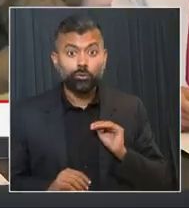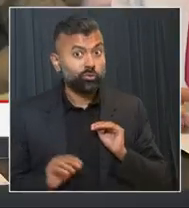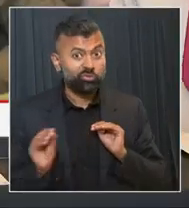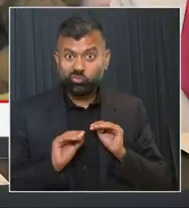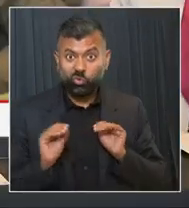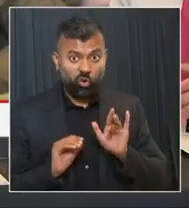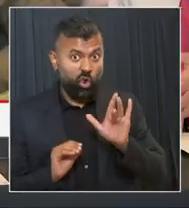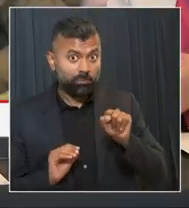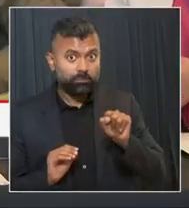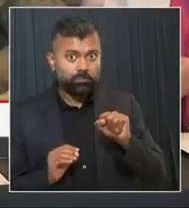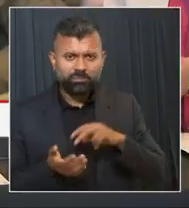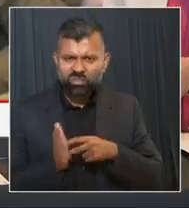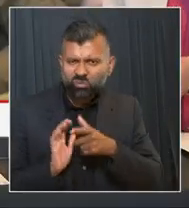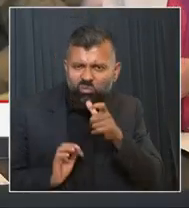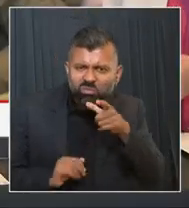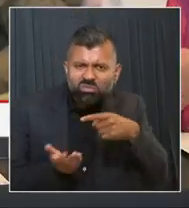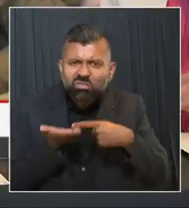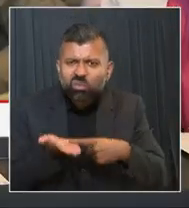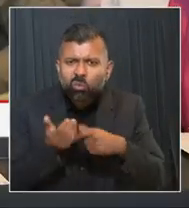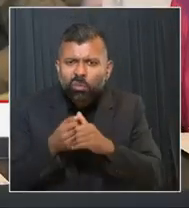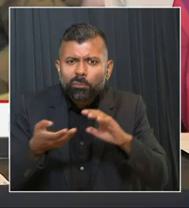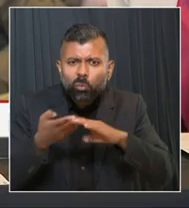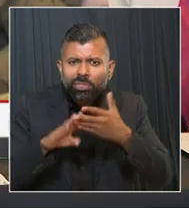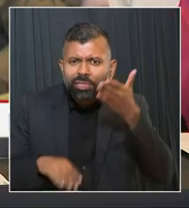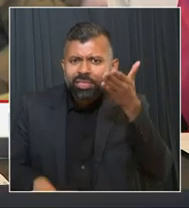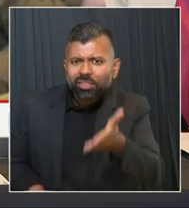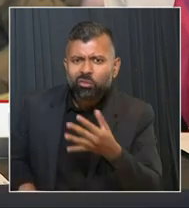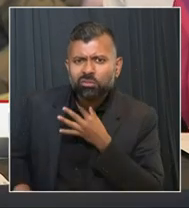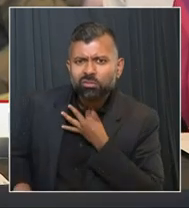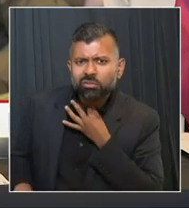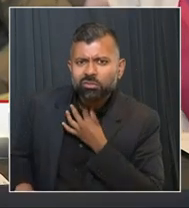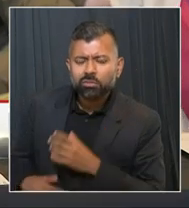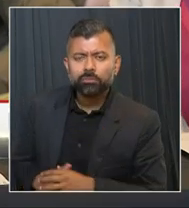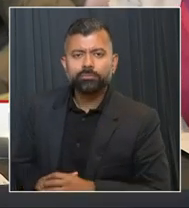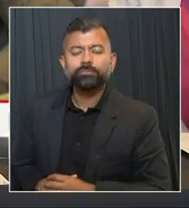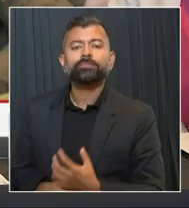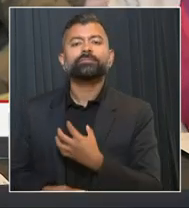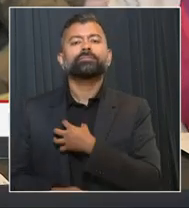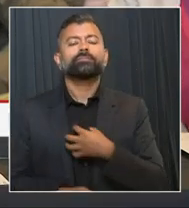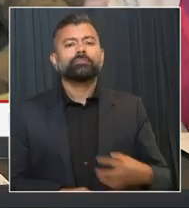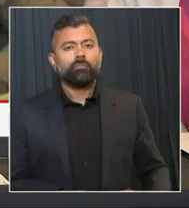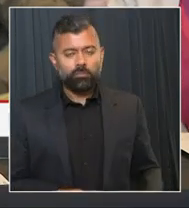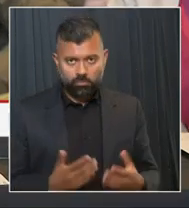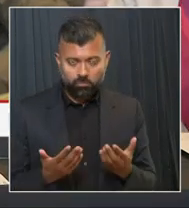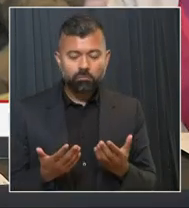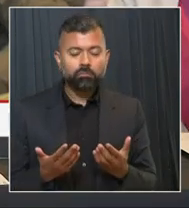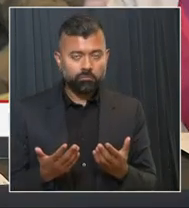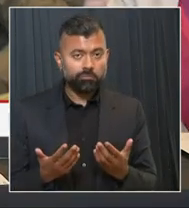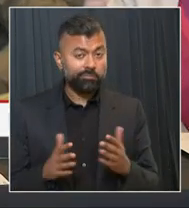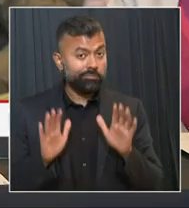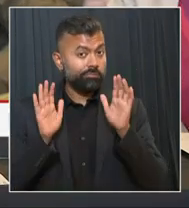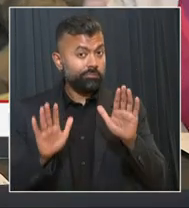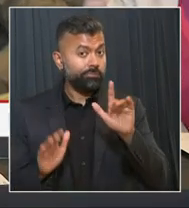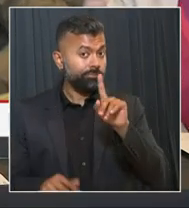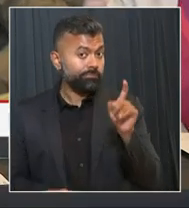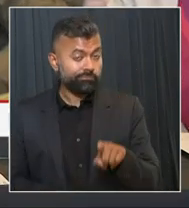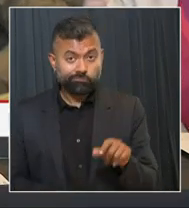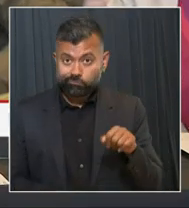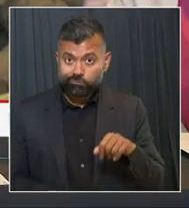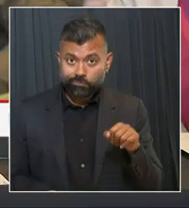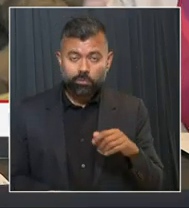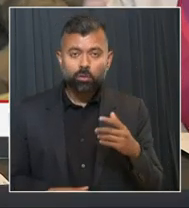course, have stayed engaged with stakeholders. The at-large council members, of course, represent all